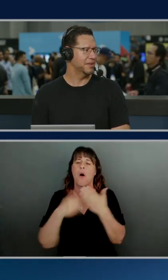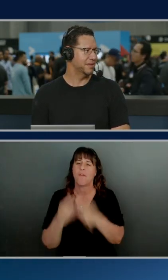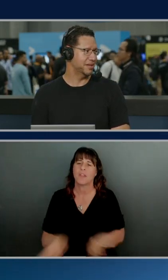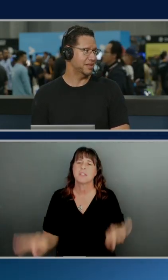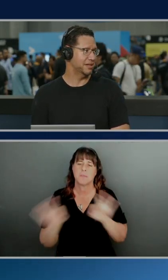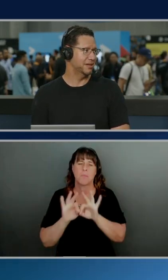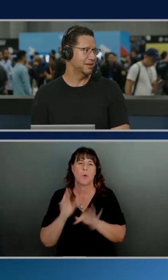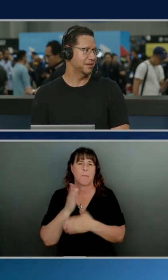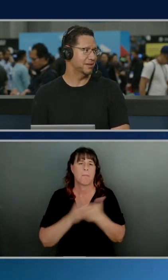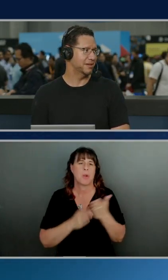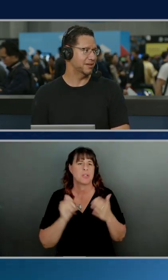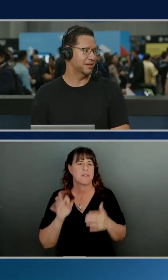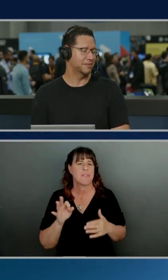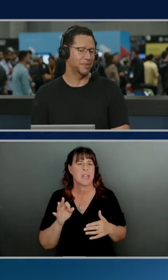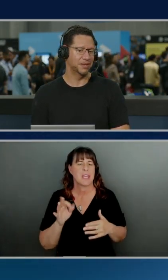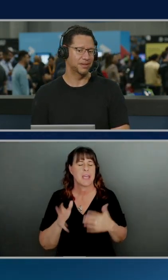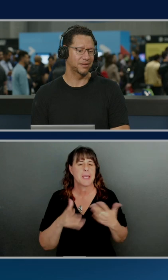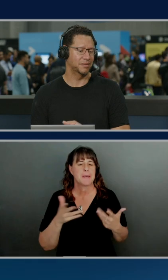of the